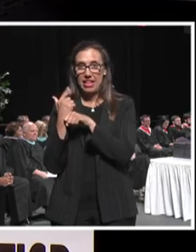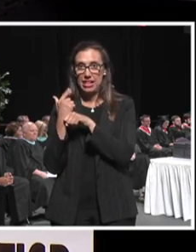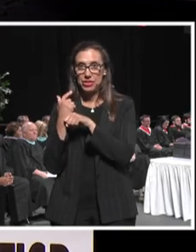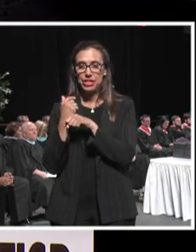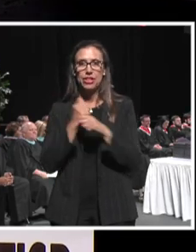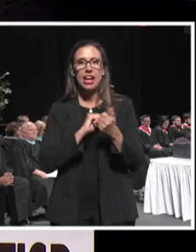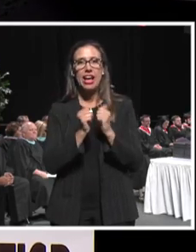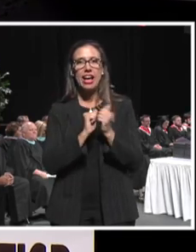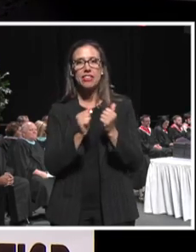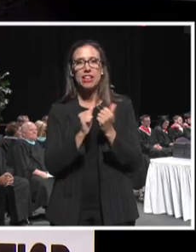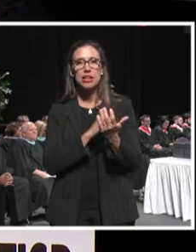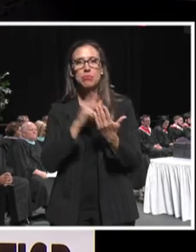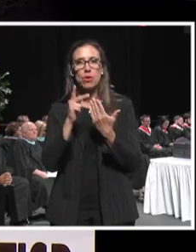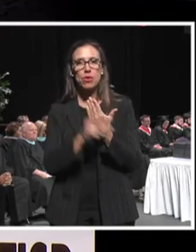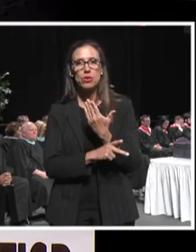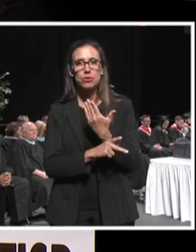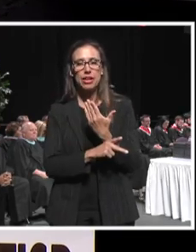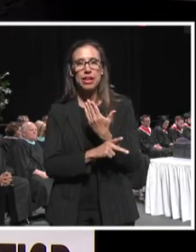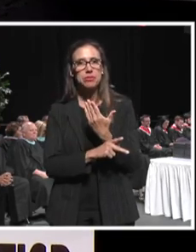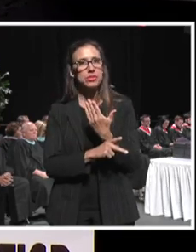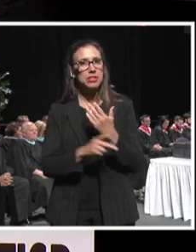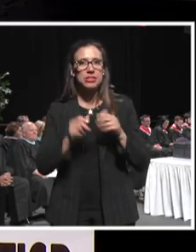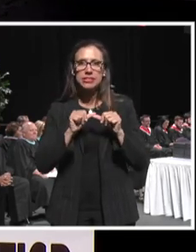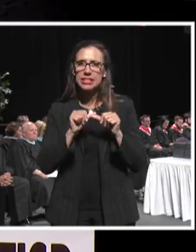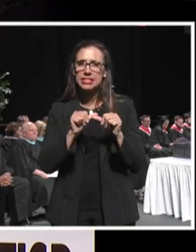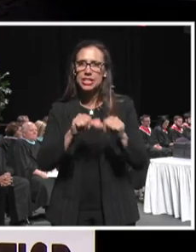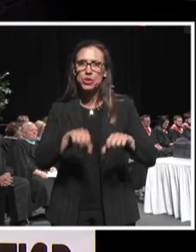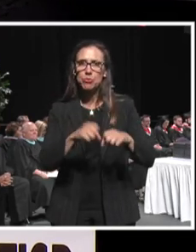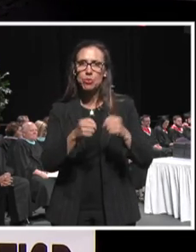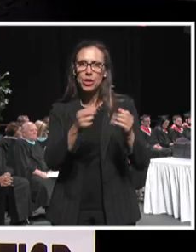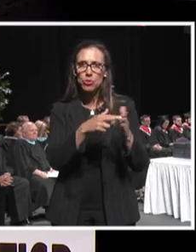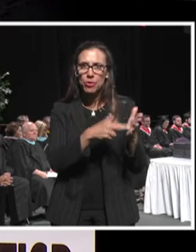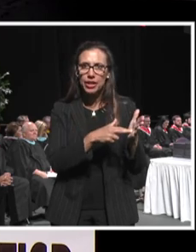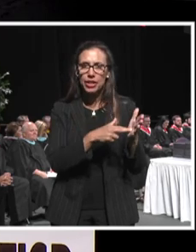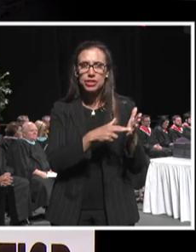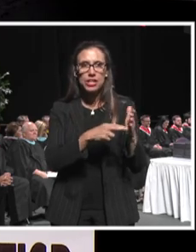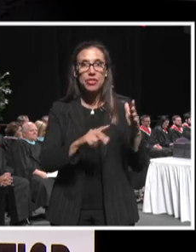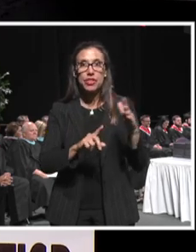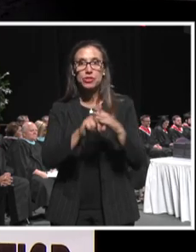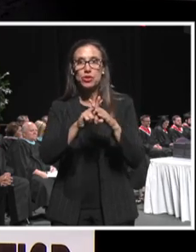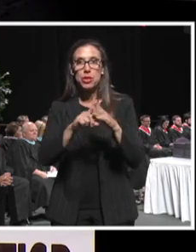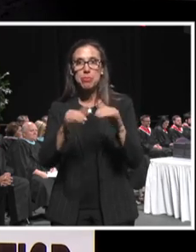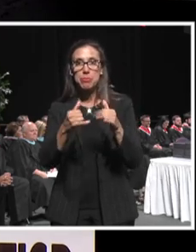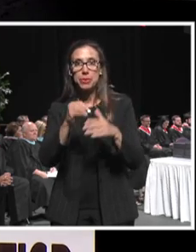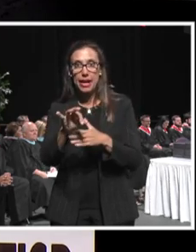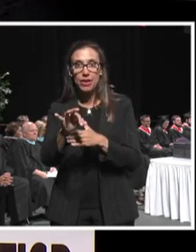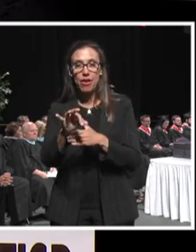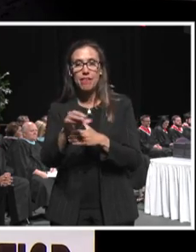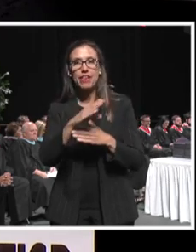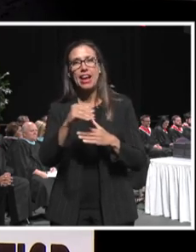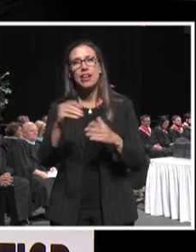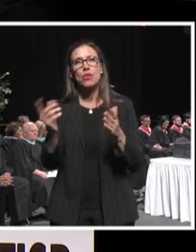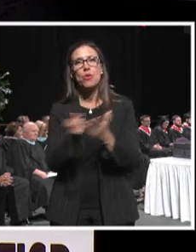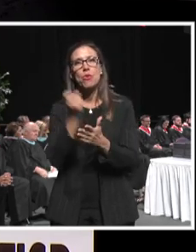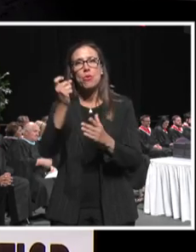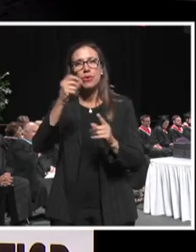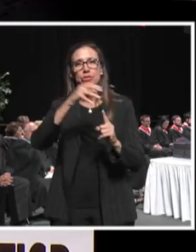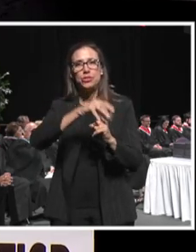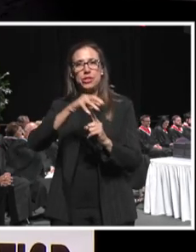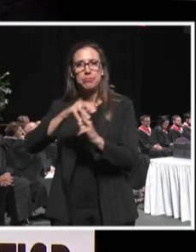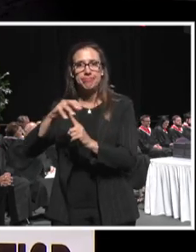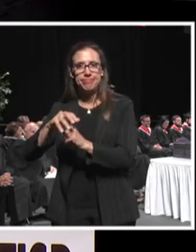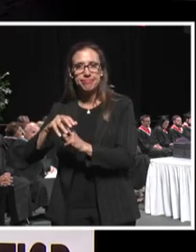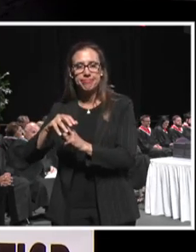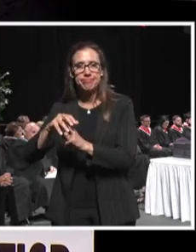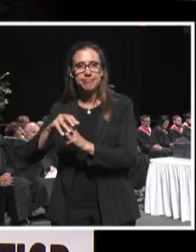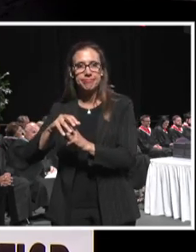athletic programs continue to break records, make playoff appearances, and win championships. Our